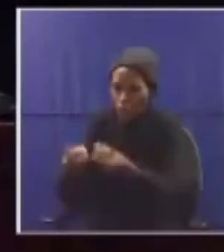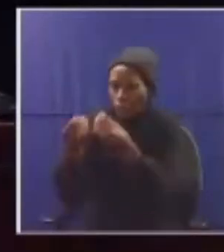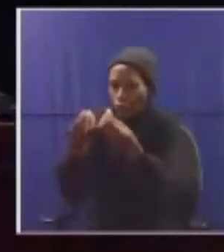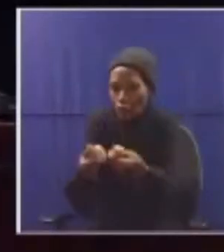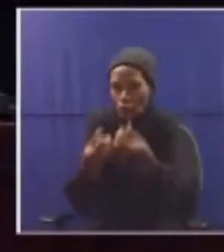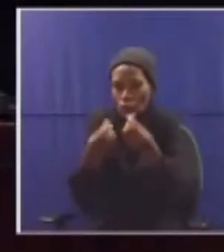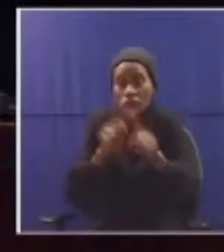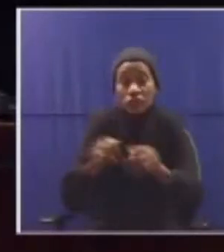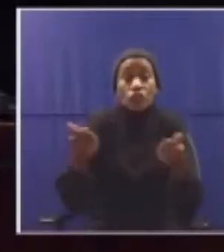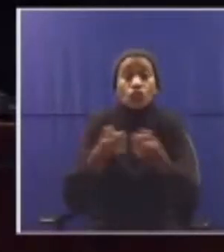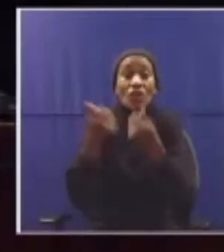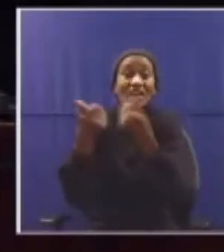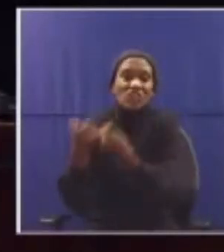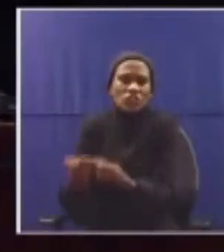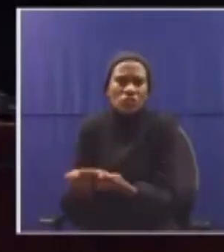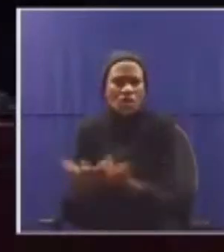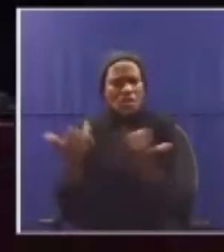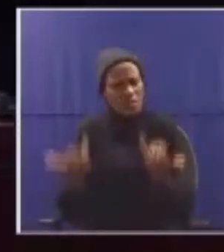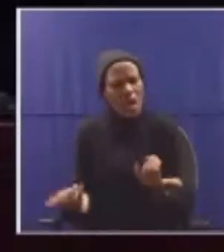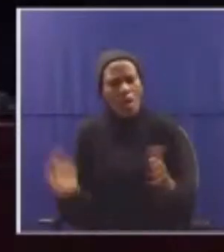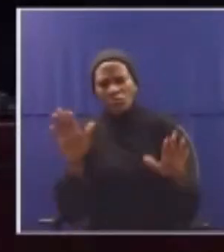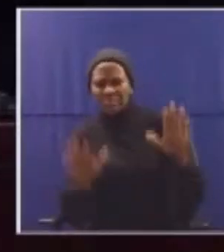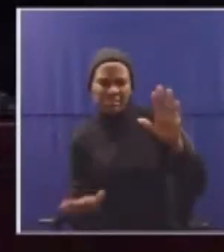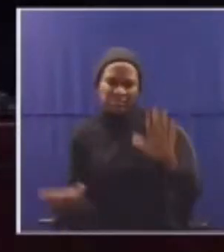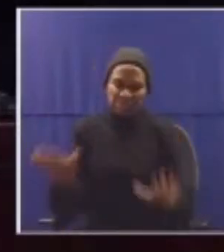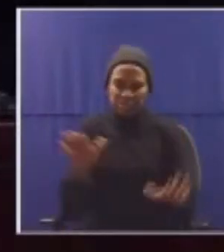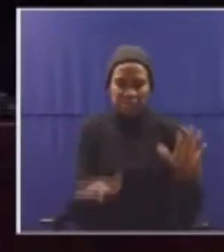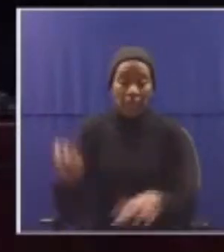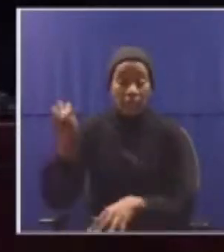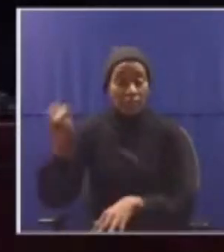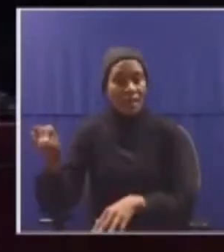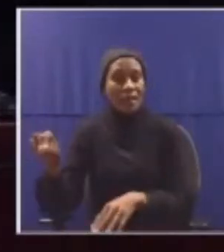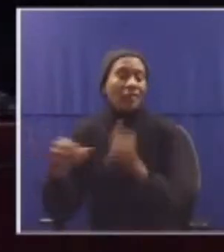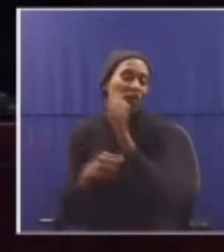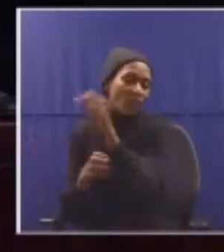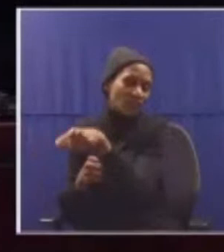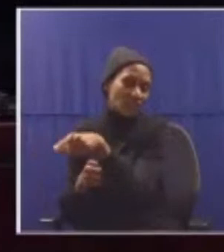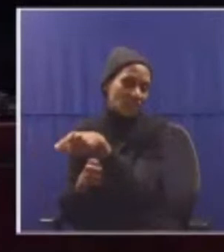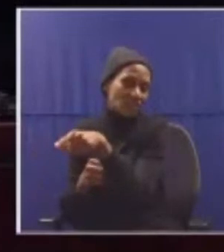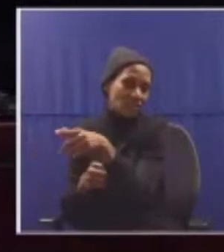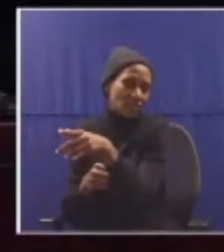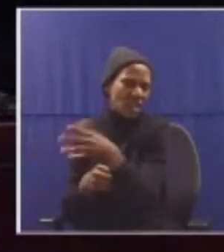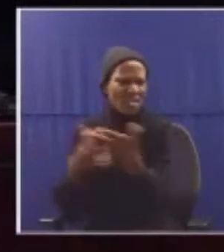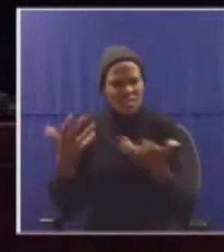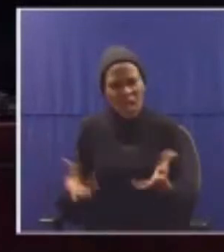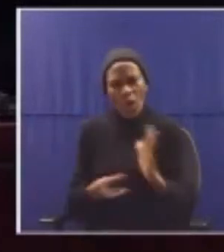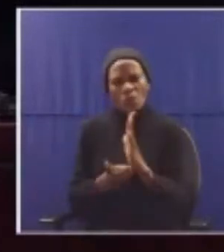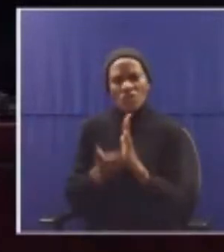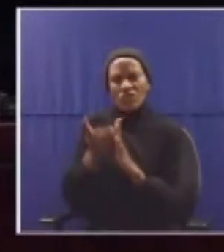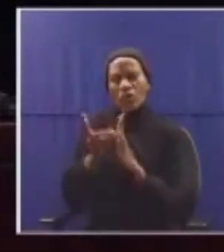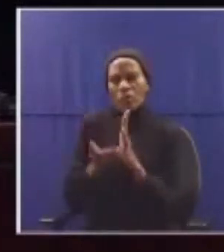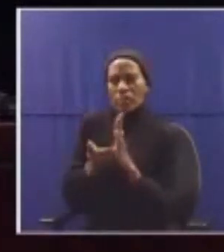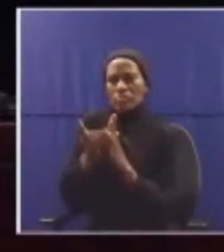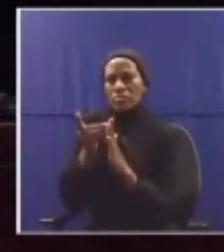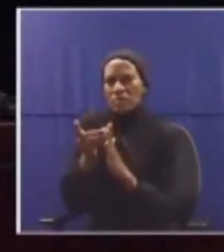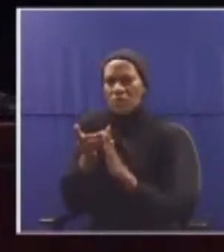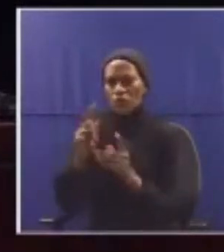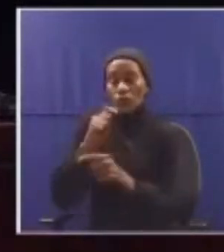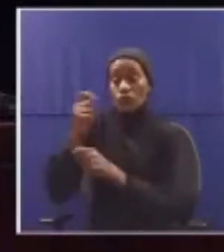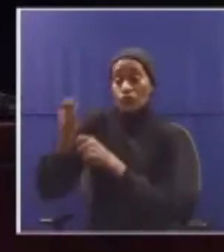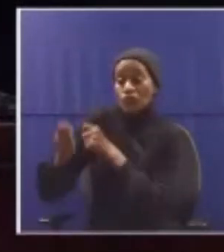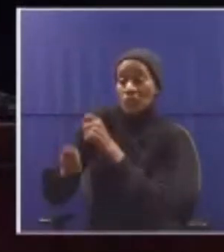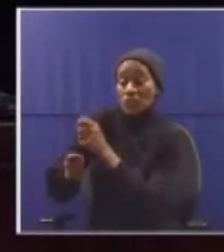that affect the stability of the institution and the development of